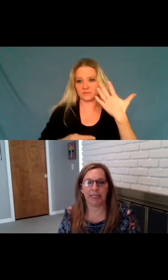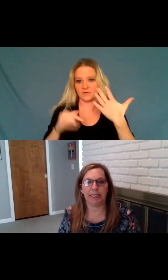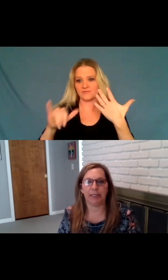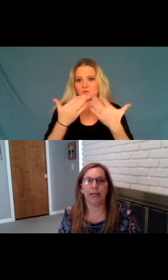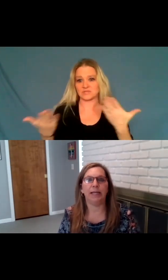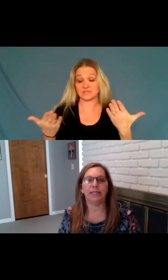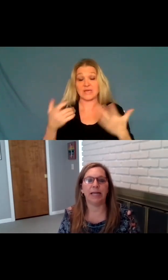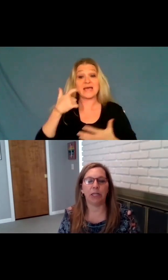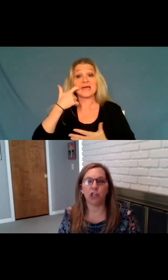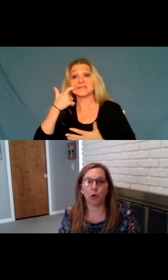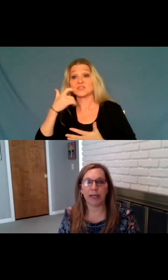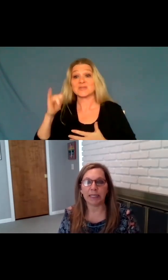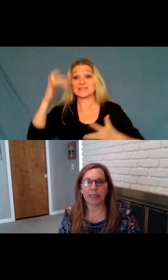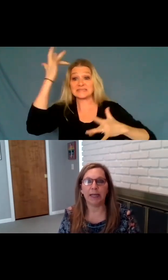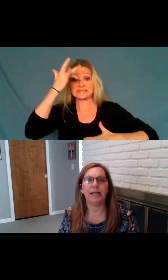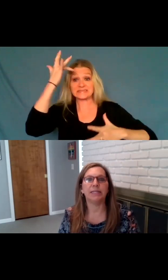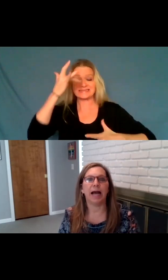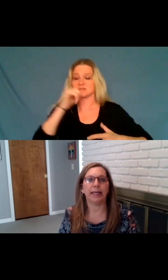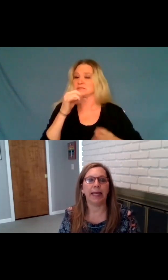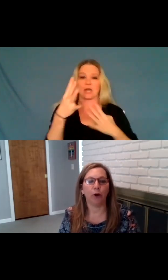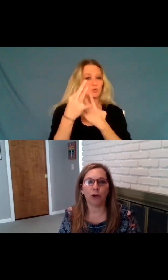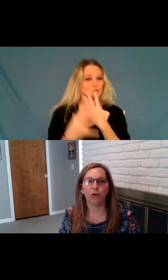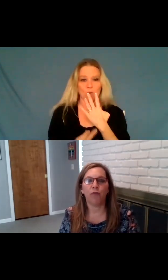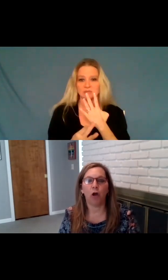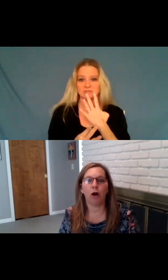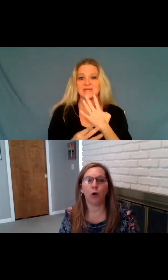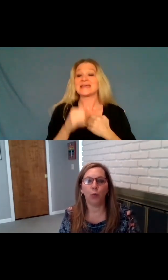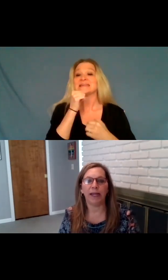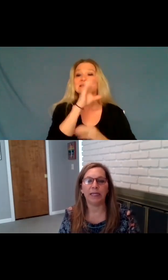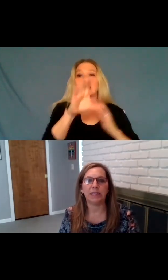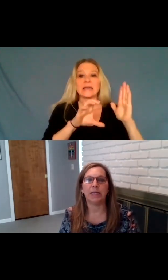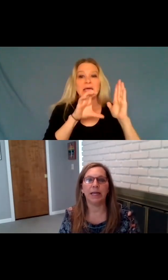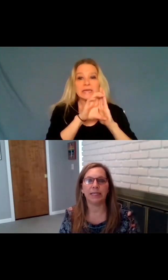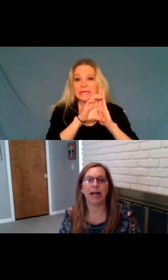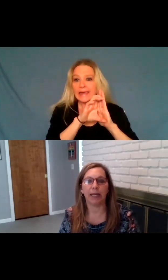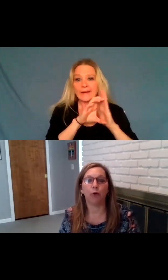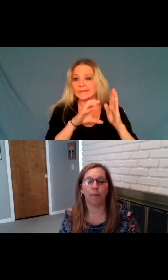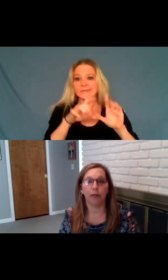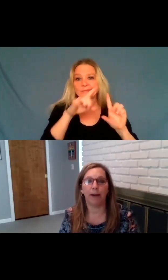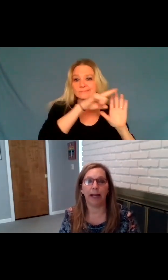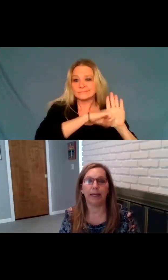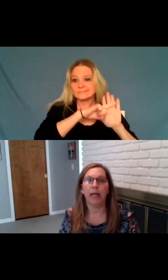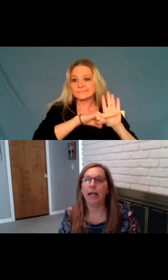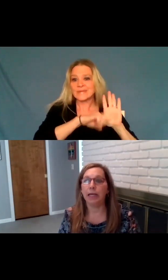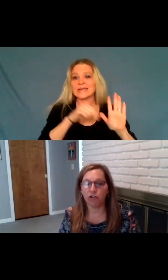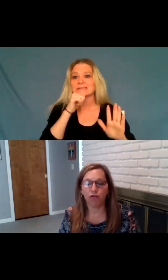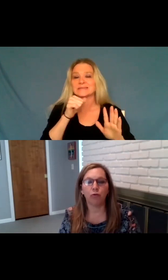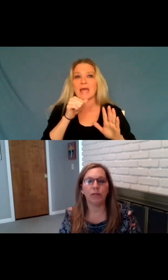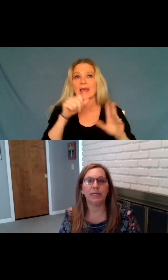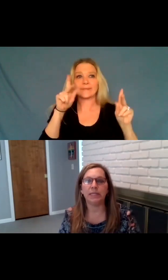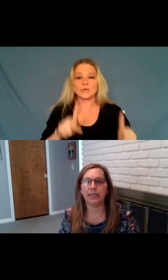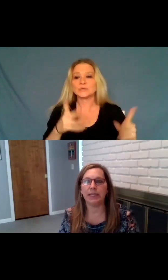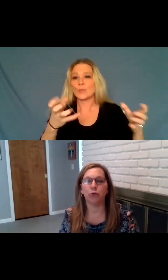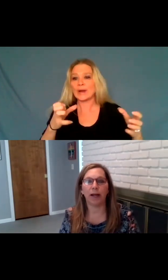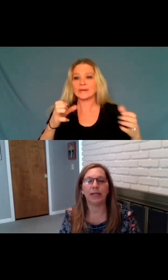a disease. It is not a choice. It is not a character flaw or weakness. It is not a criminal mind. It is